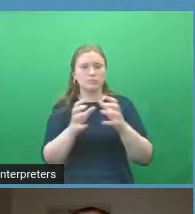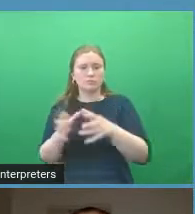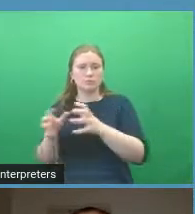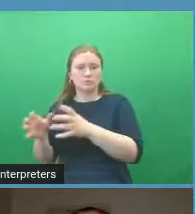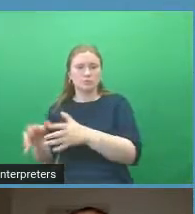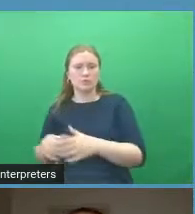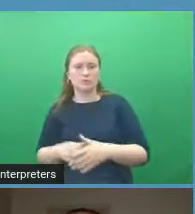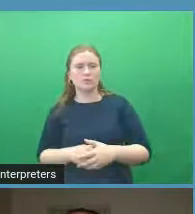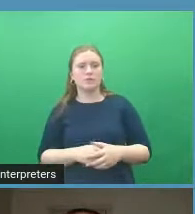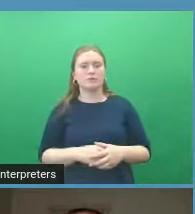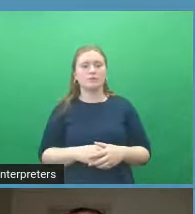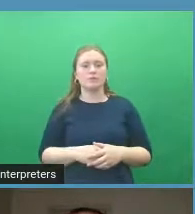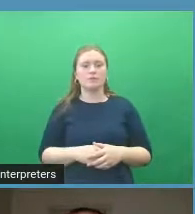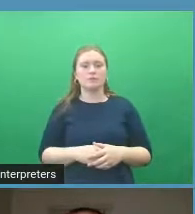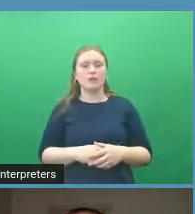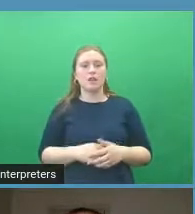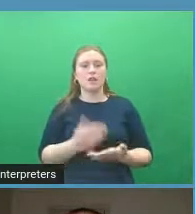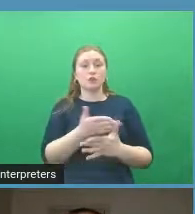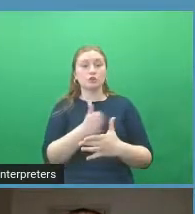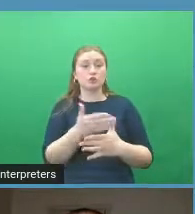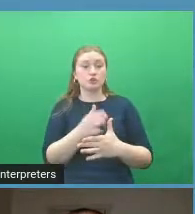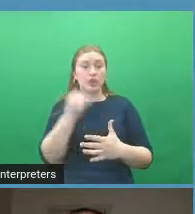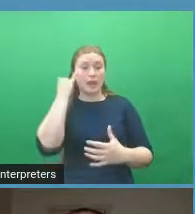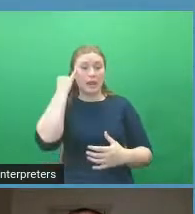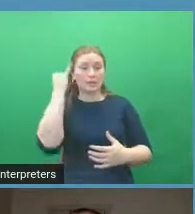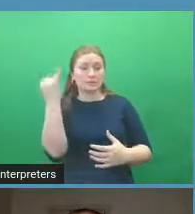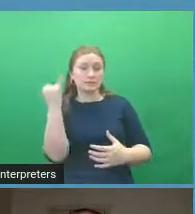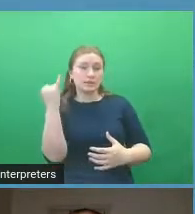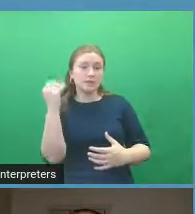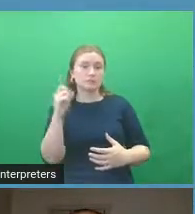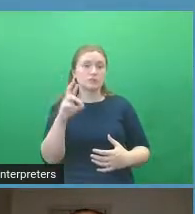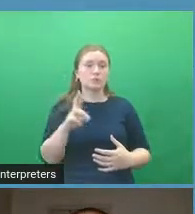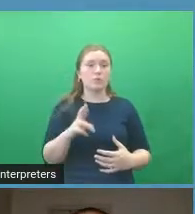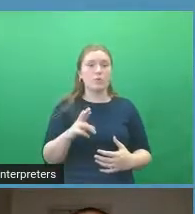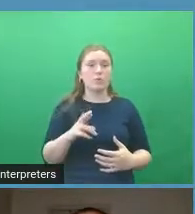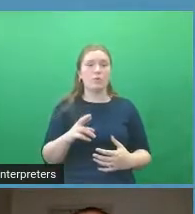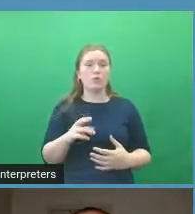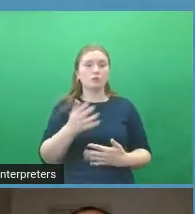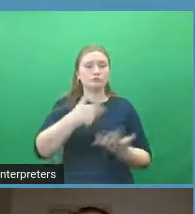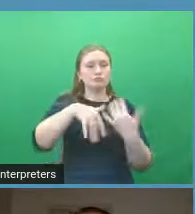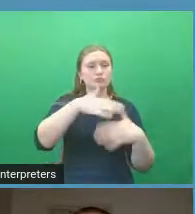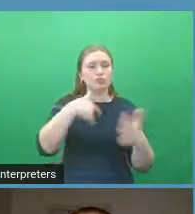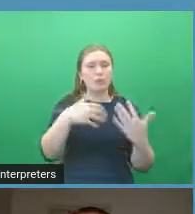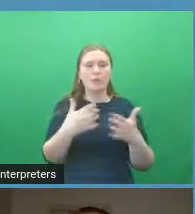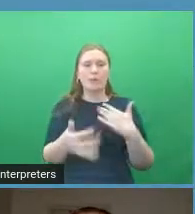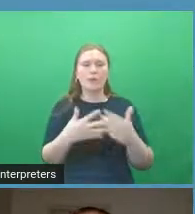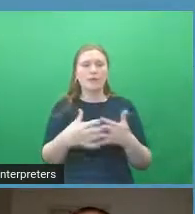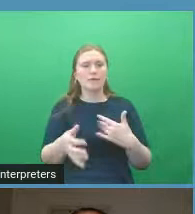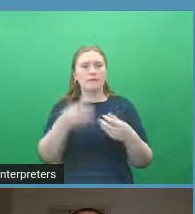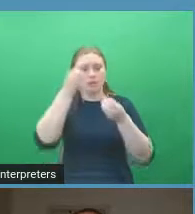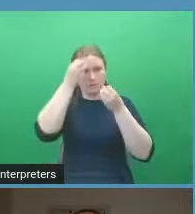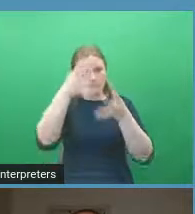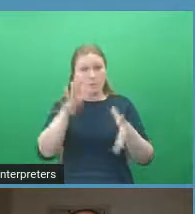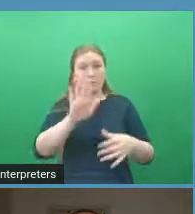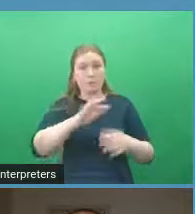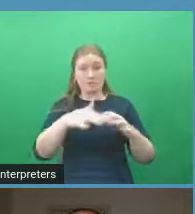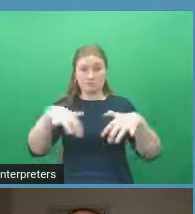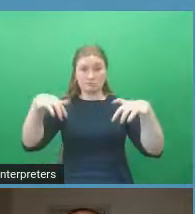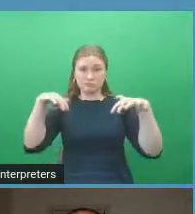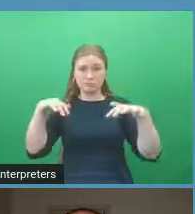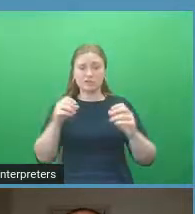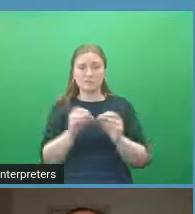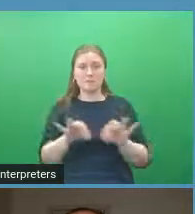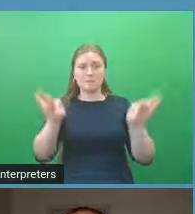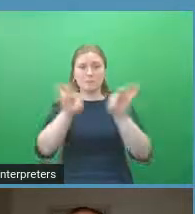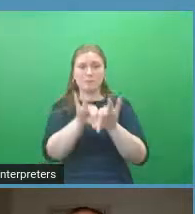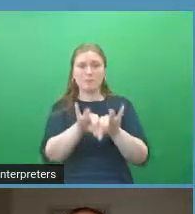share ideas, to network, discuss ideas raised in an interview or plenary session, whatever the reason, be clear about it. And most importantly, communicate